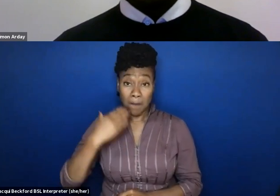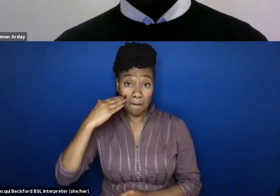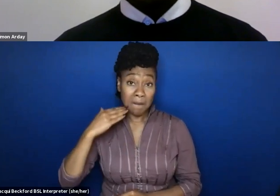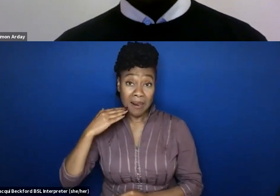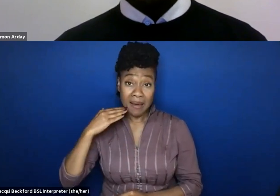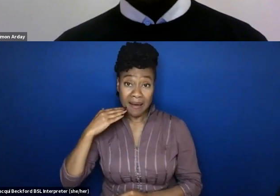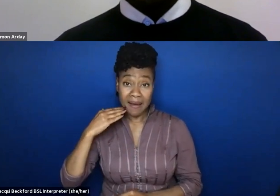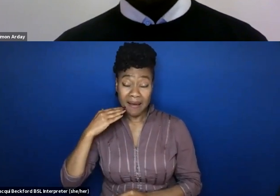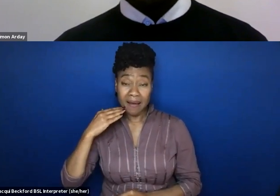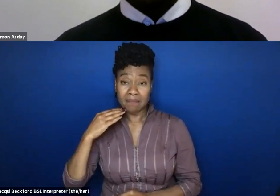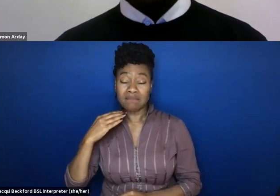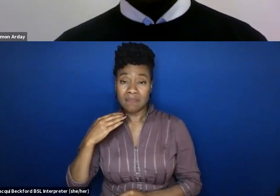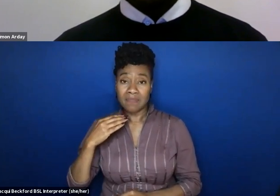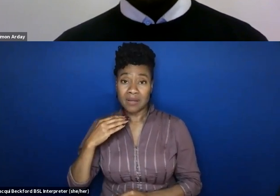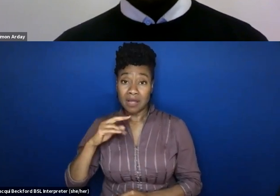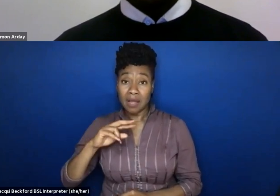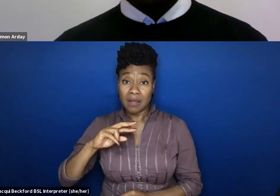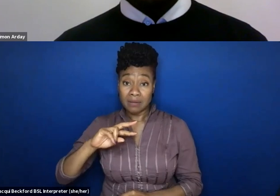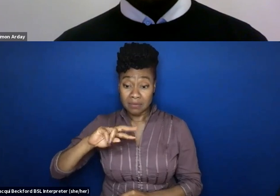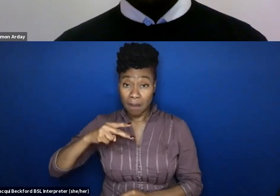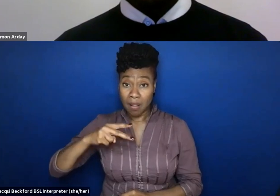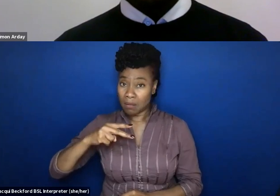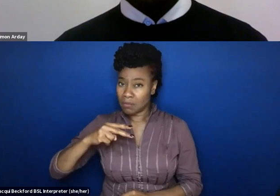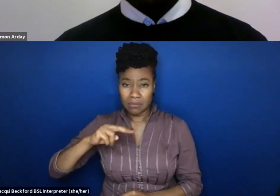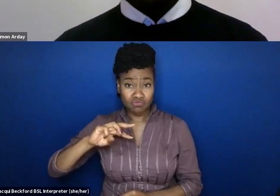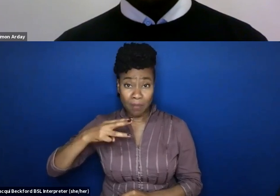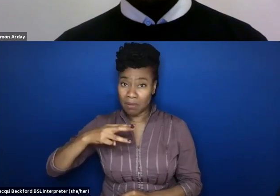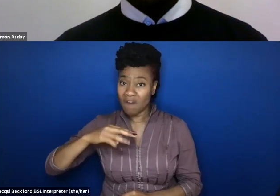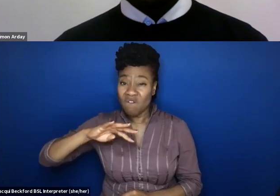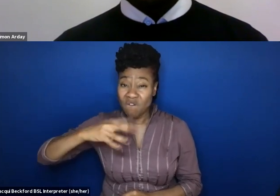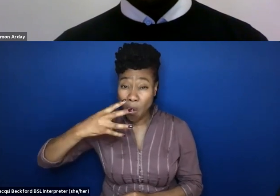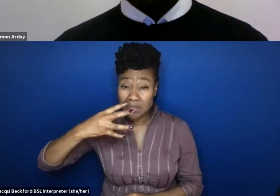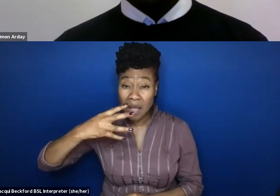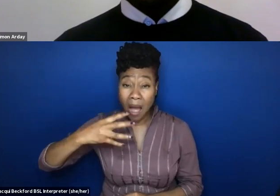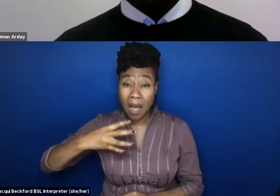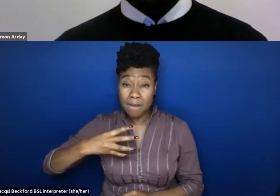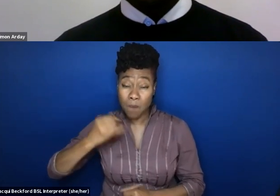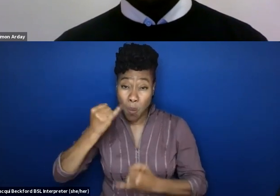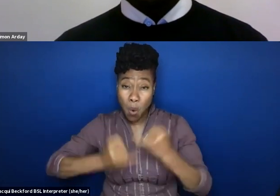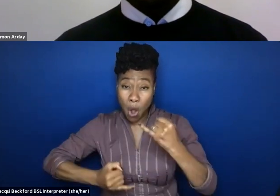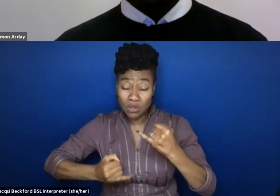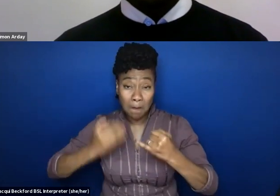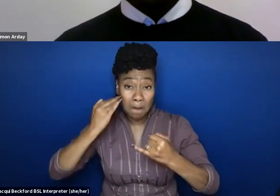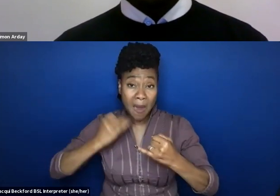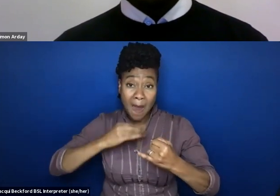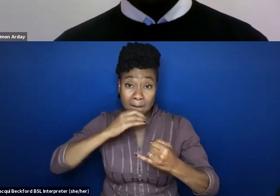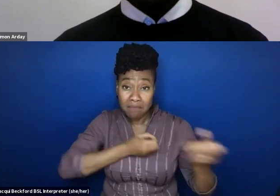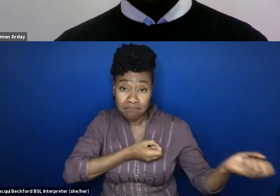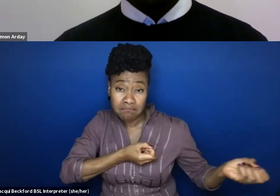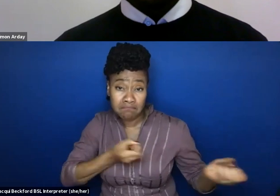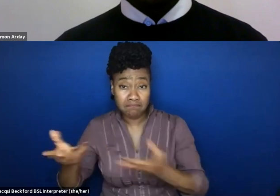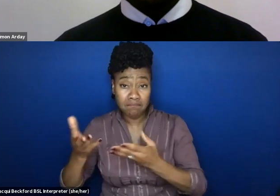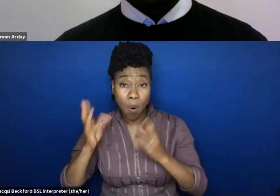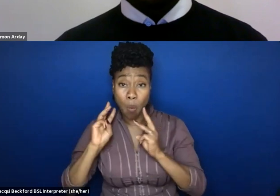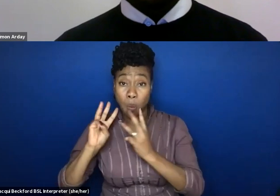placed on a mental health ward as a Black man. So when I went onto the wards, I was seeing a lot of Black patients, a